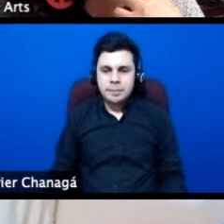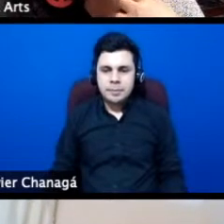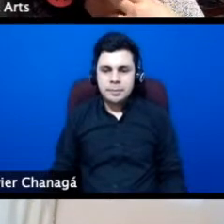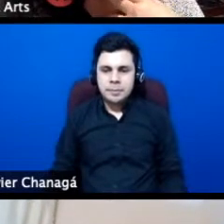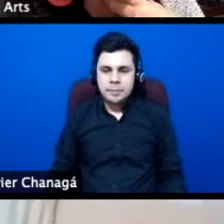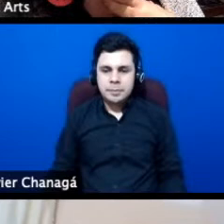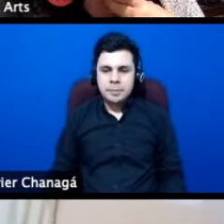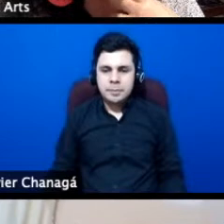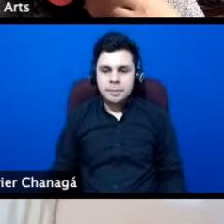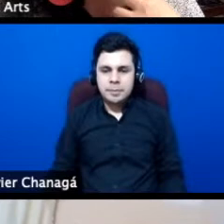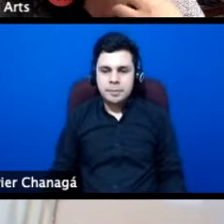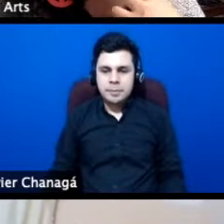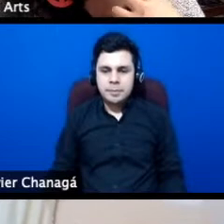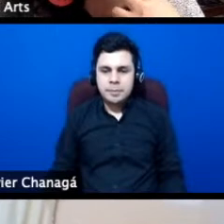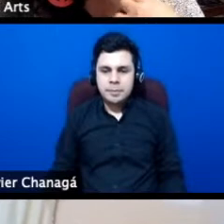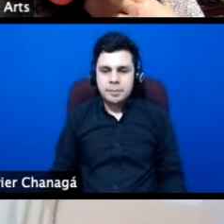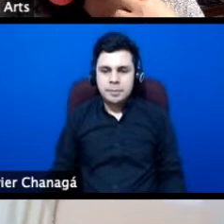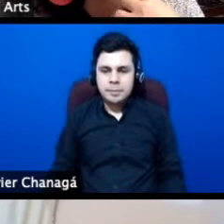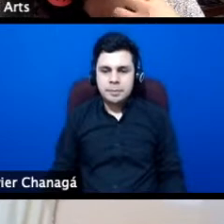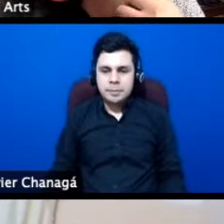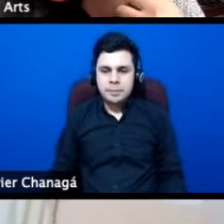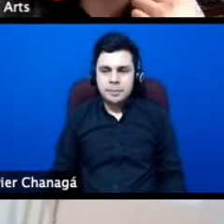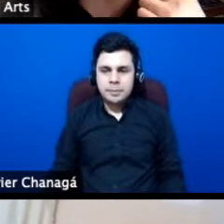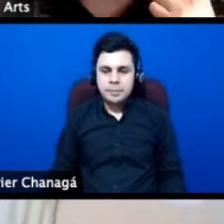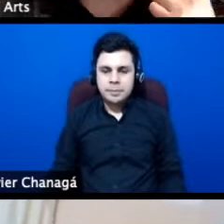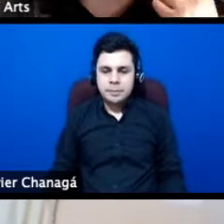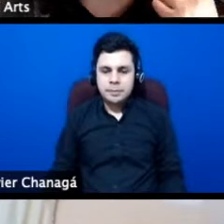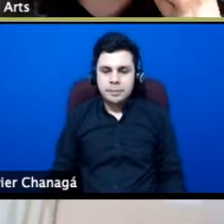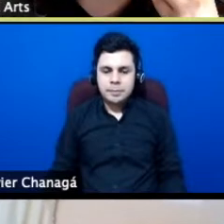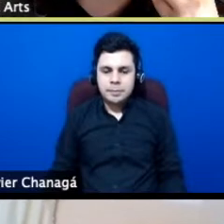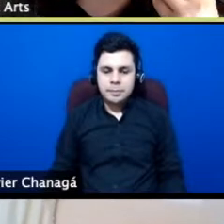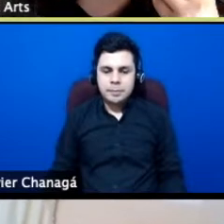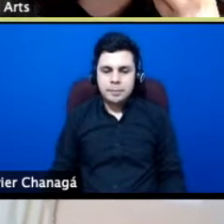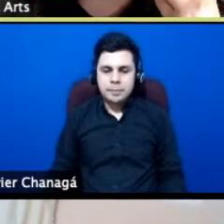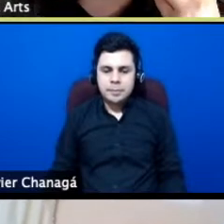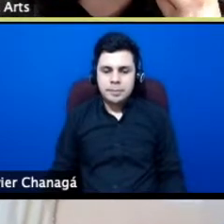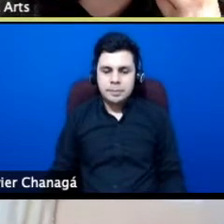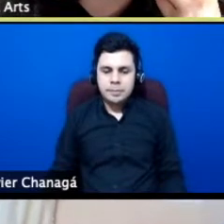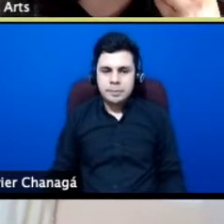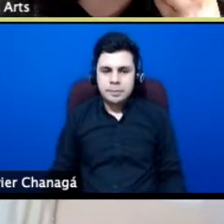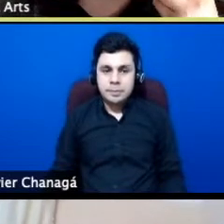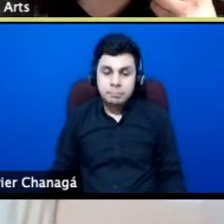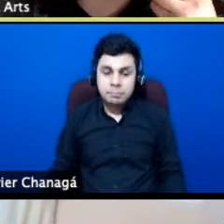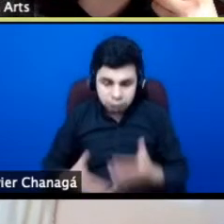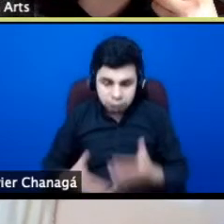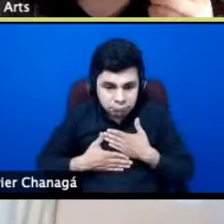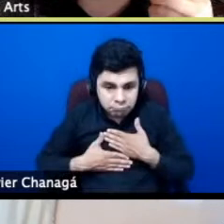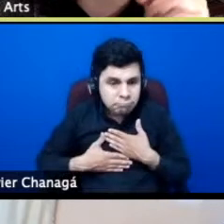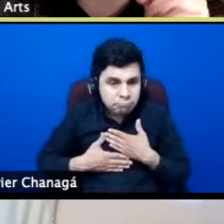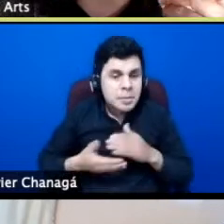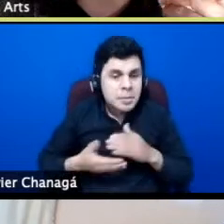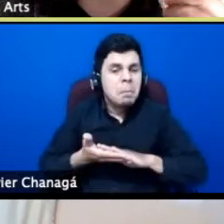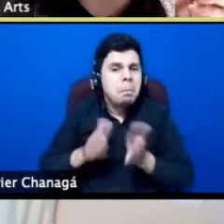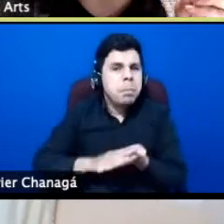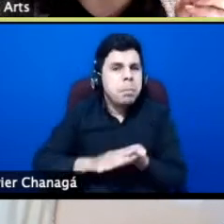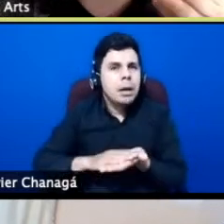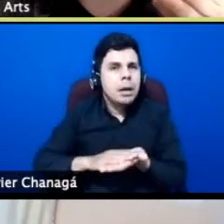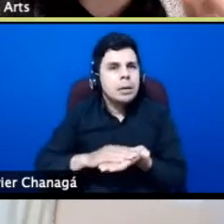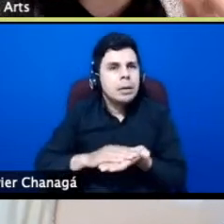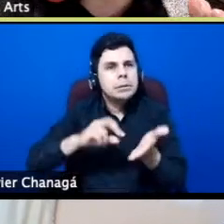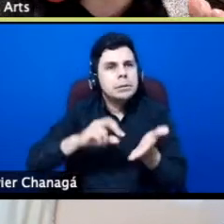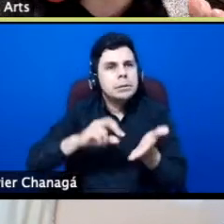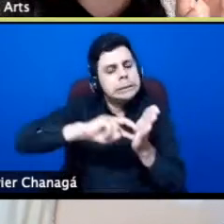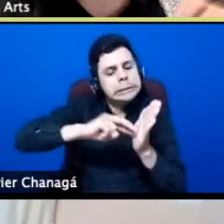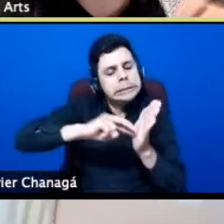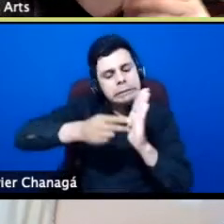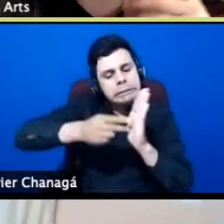that we don't like. Mm-hmm. Yeah, para mí paz se traduce al respeto del